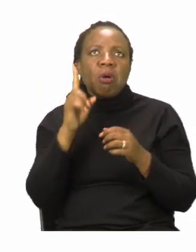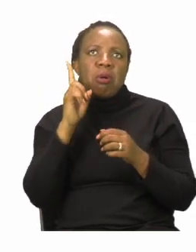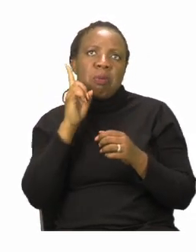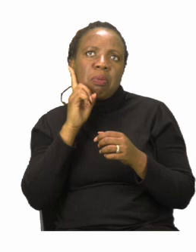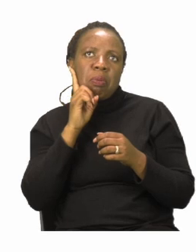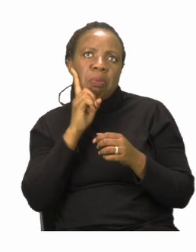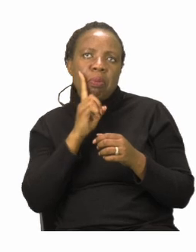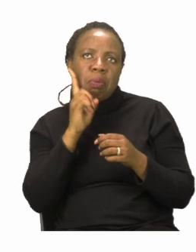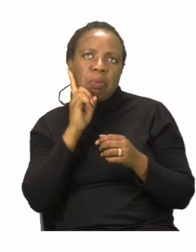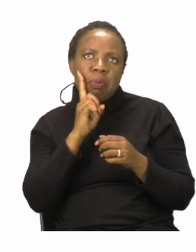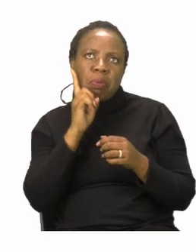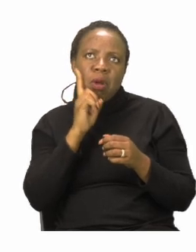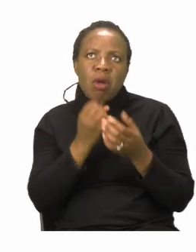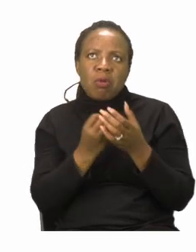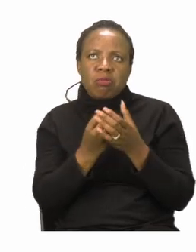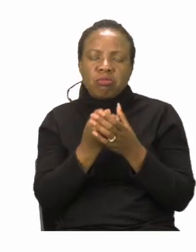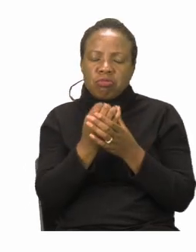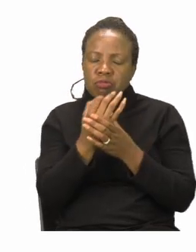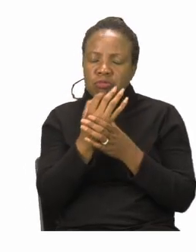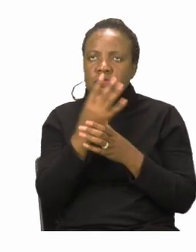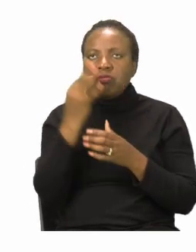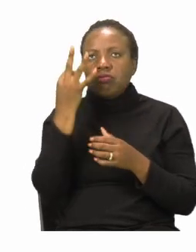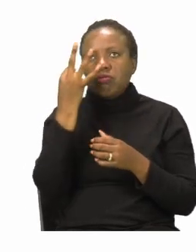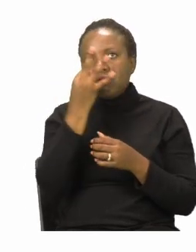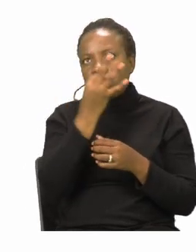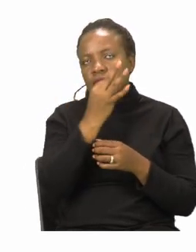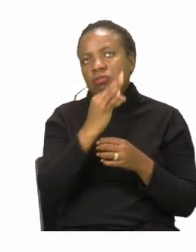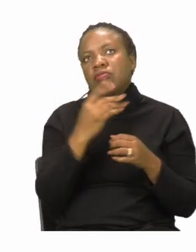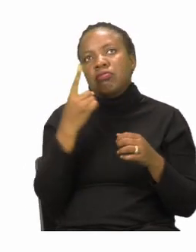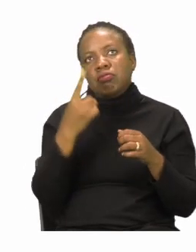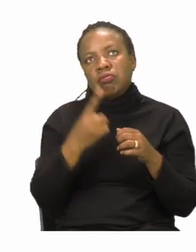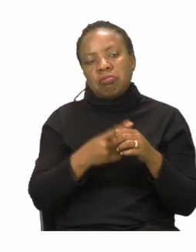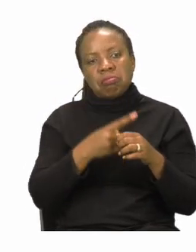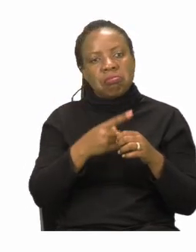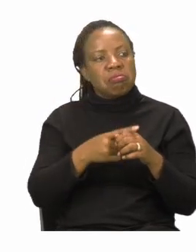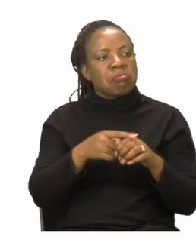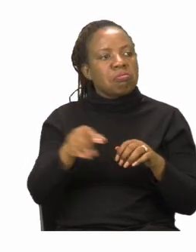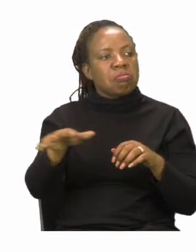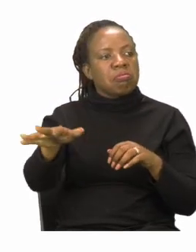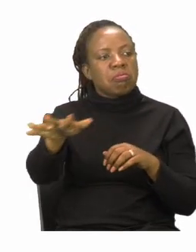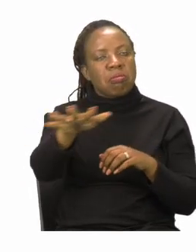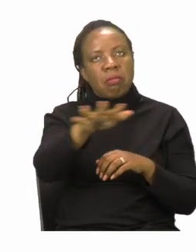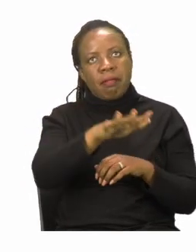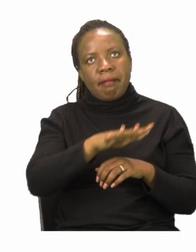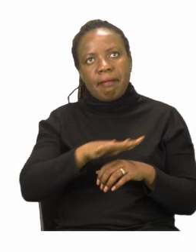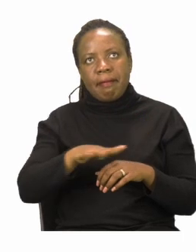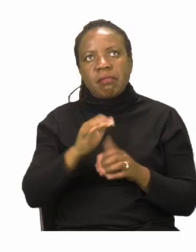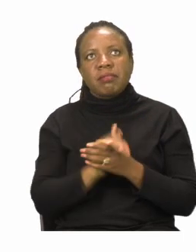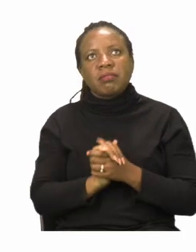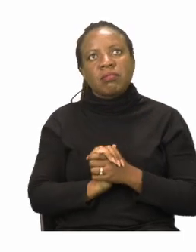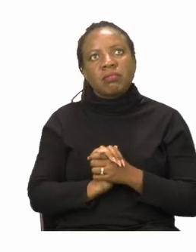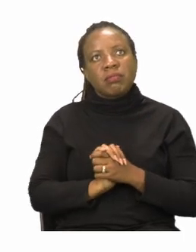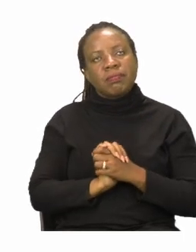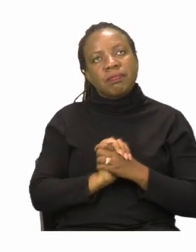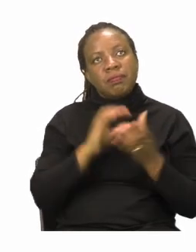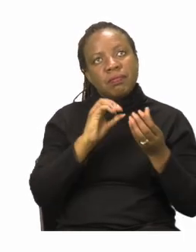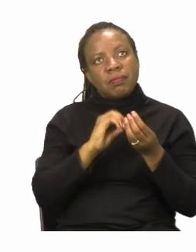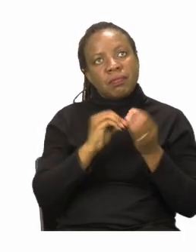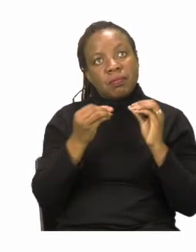have a look at the questions. Question number 1. Plants grow from